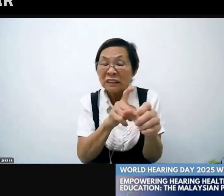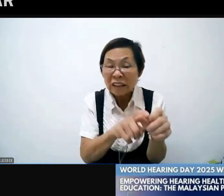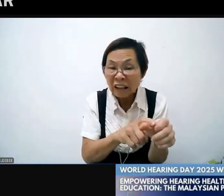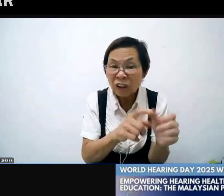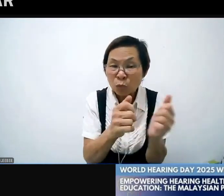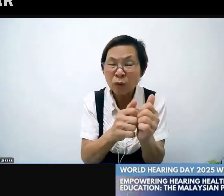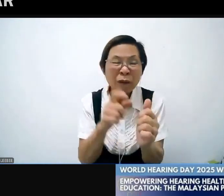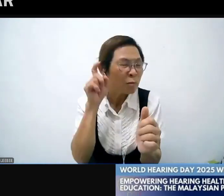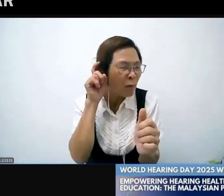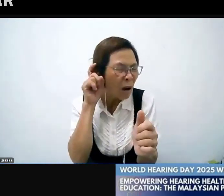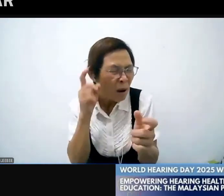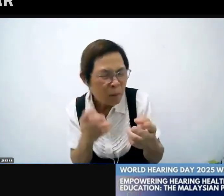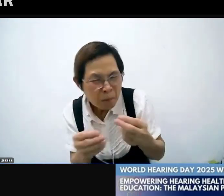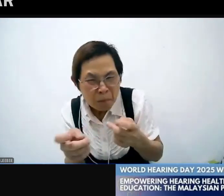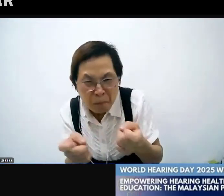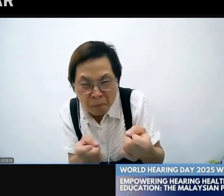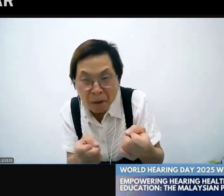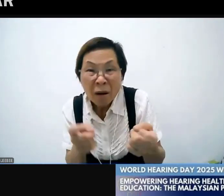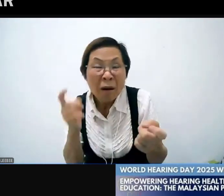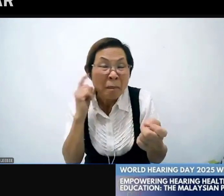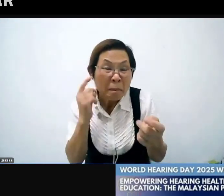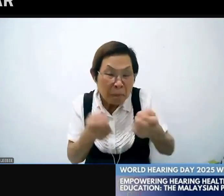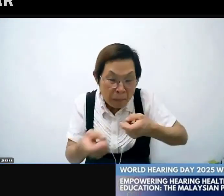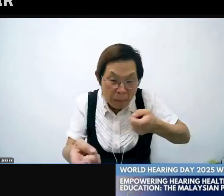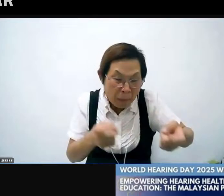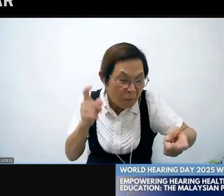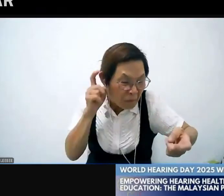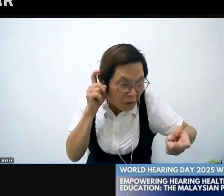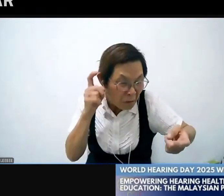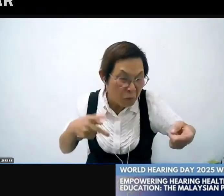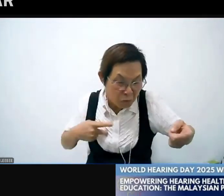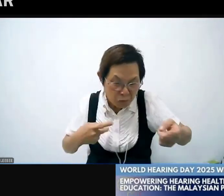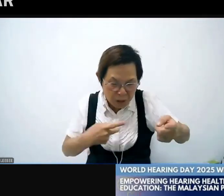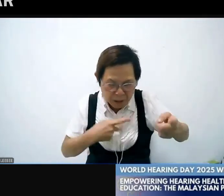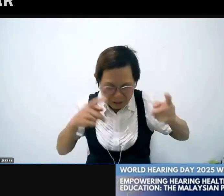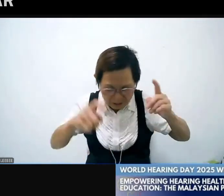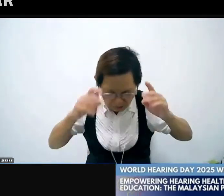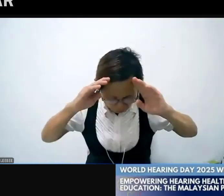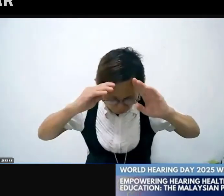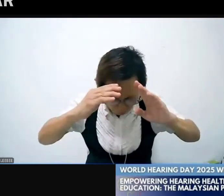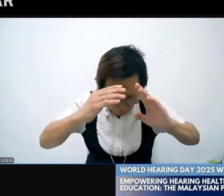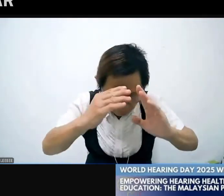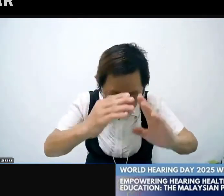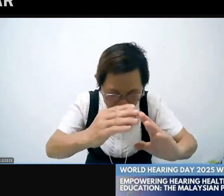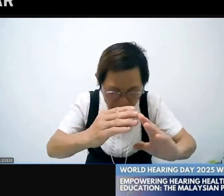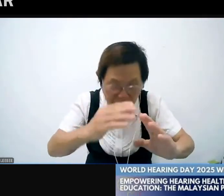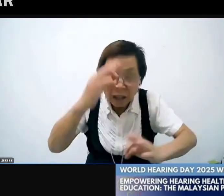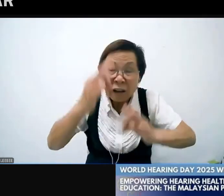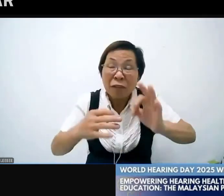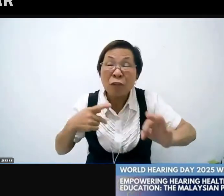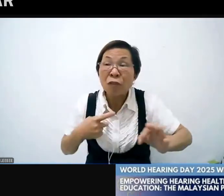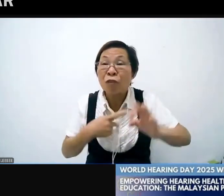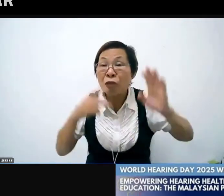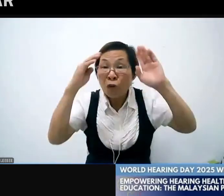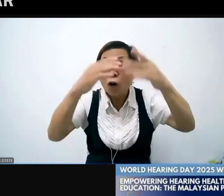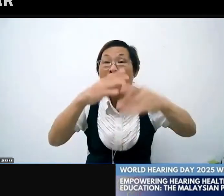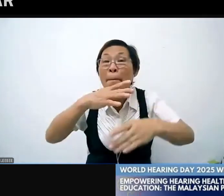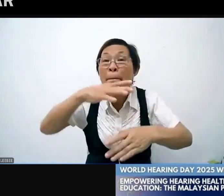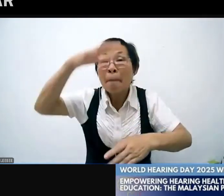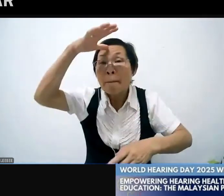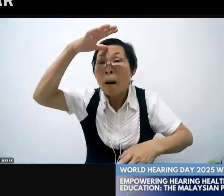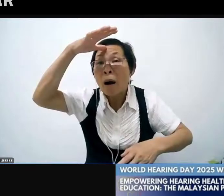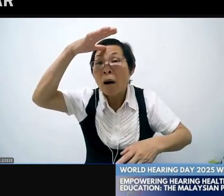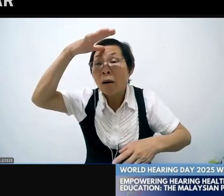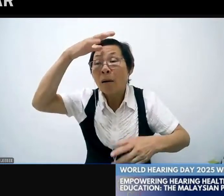aid management, we need to focus on if we focus on the parents'